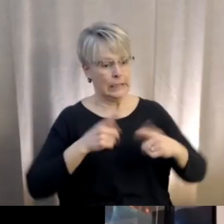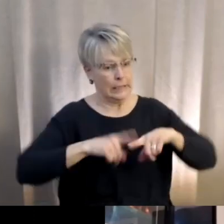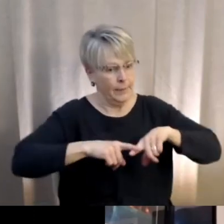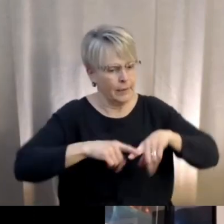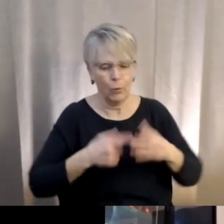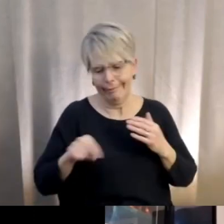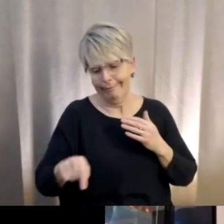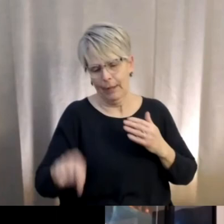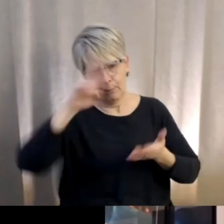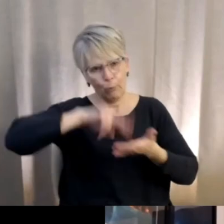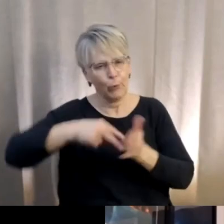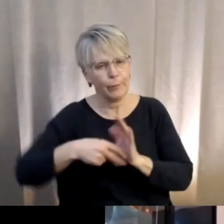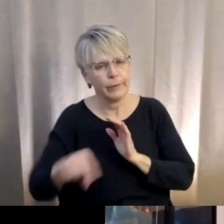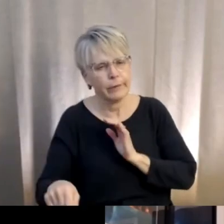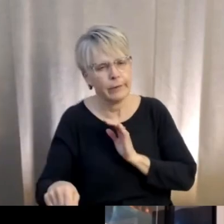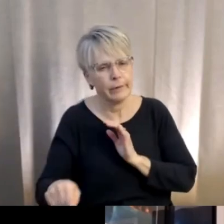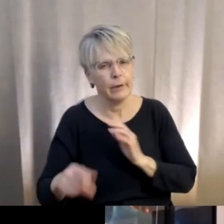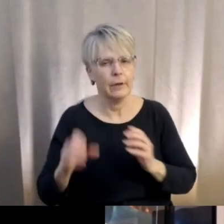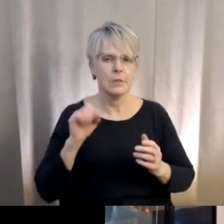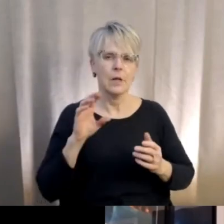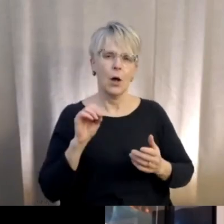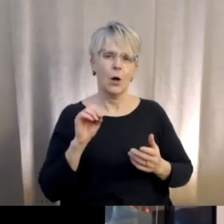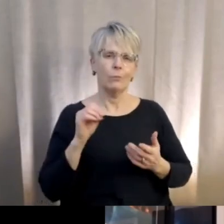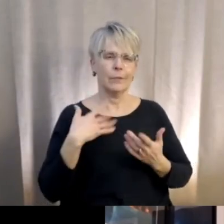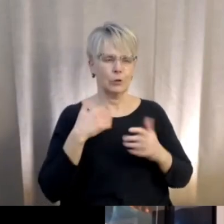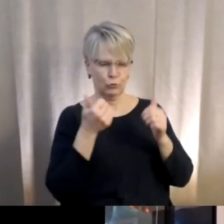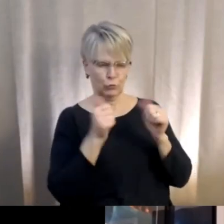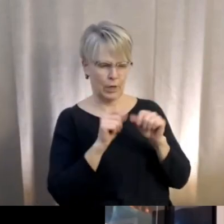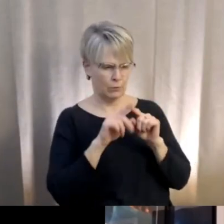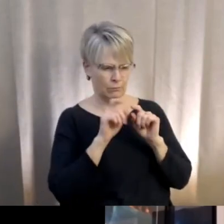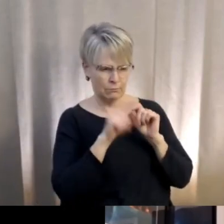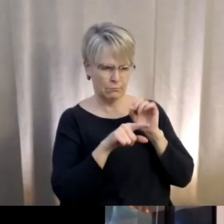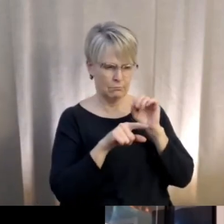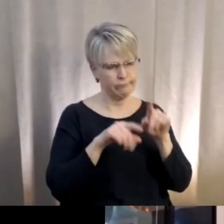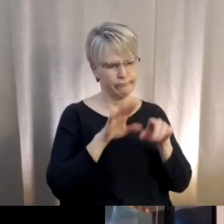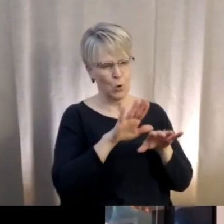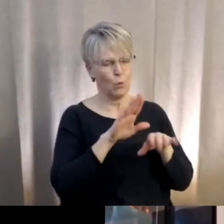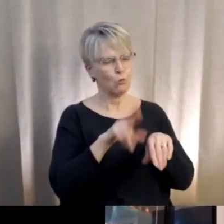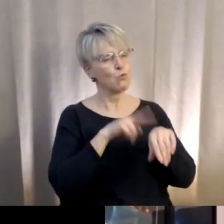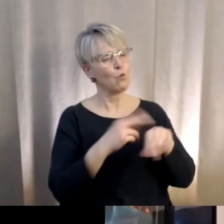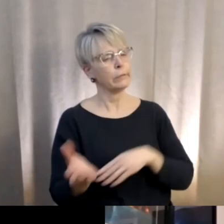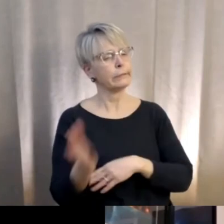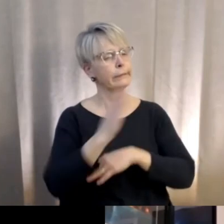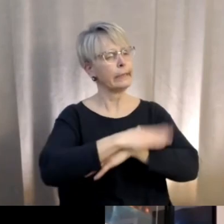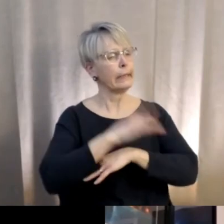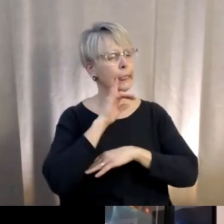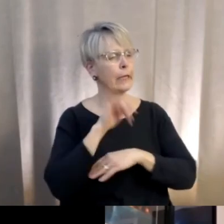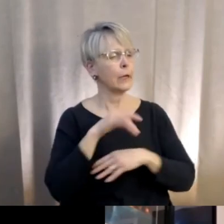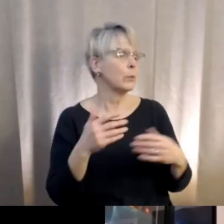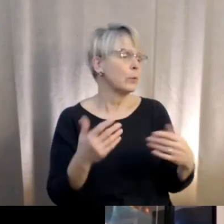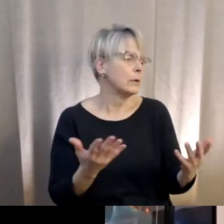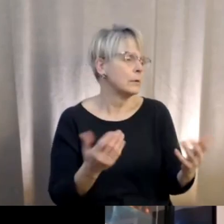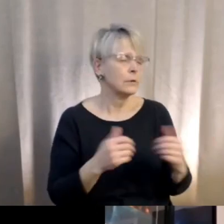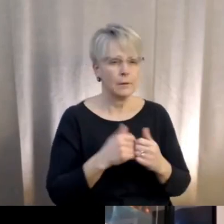is, you know, assisting with. So I'm more or less trying to map out what a day would look like and where I